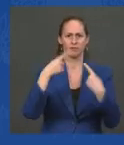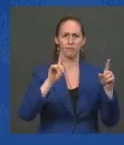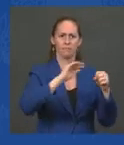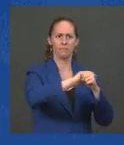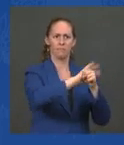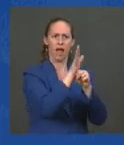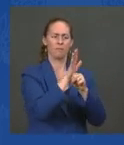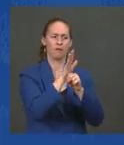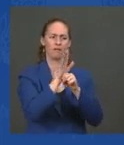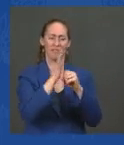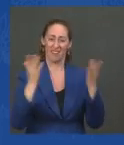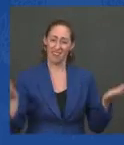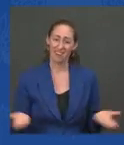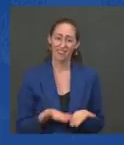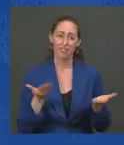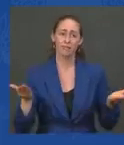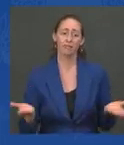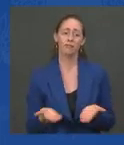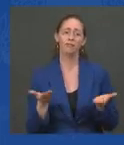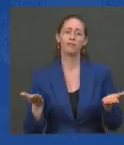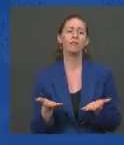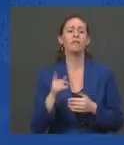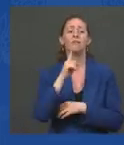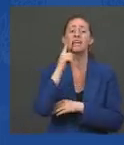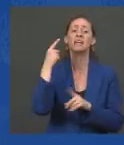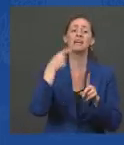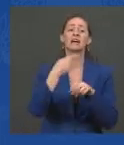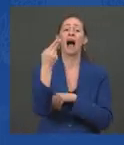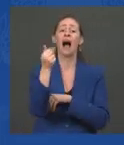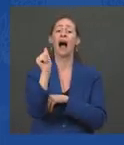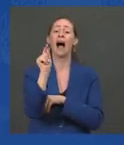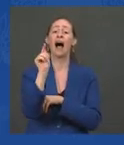line is that hate never goes away.